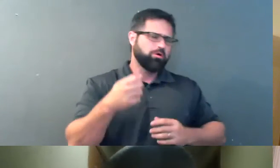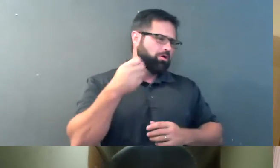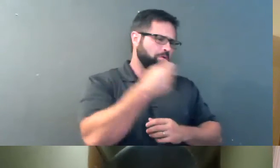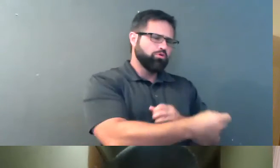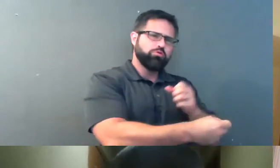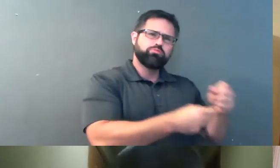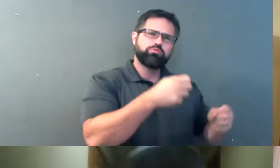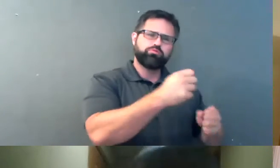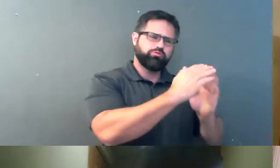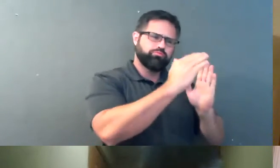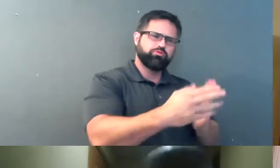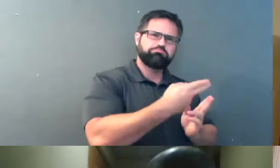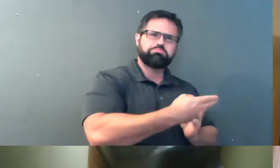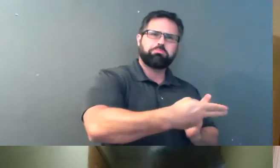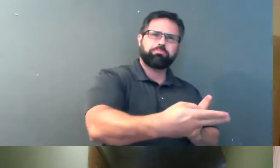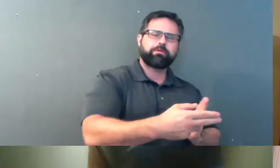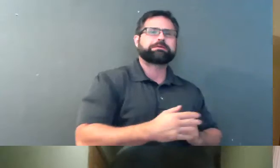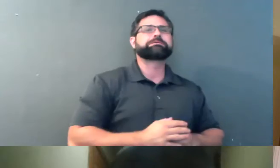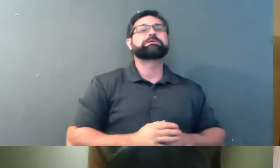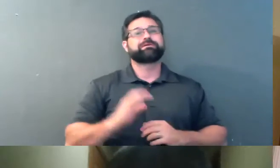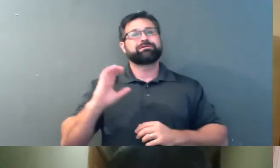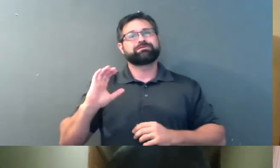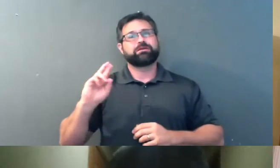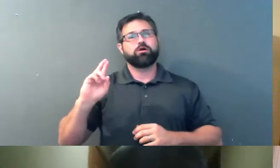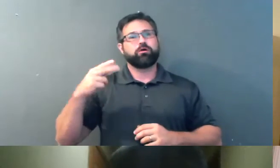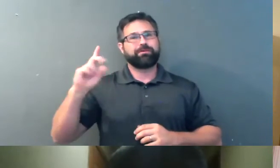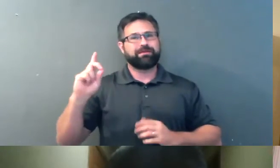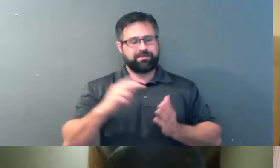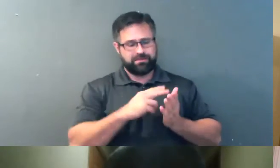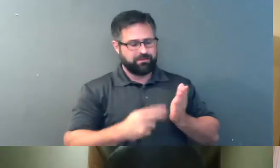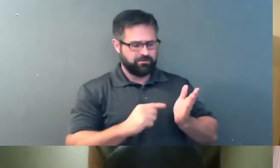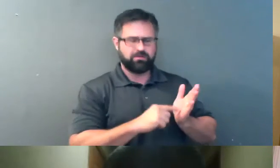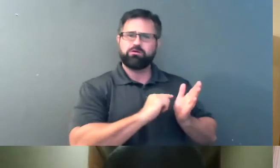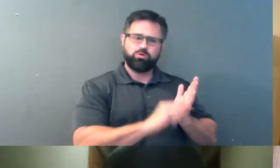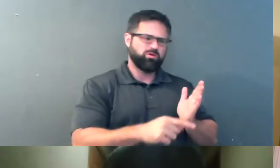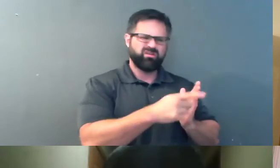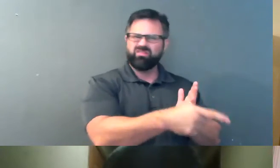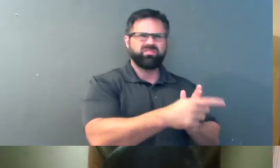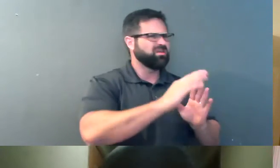CRPD. Because if you remember earlier this year, we had a